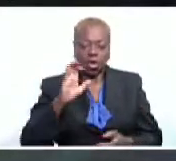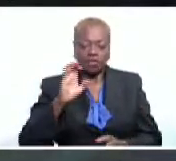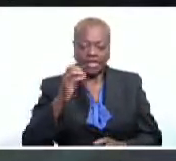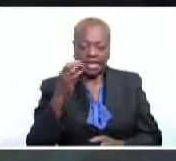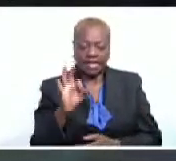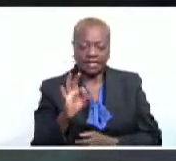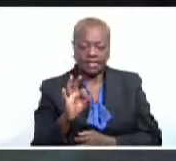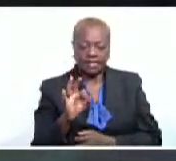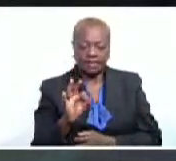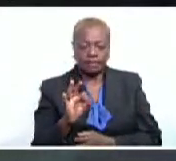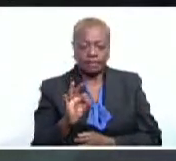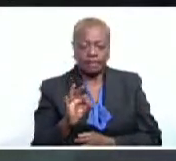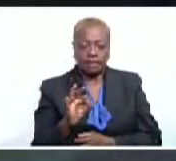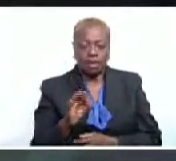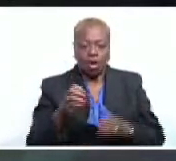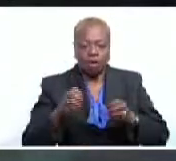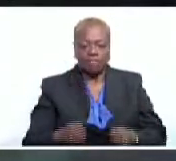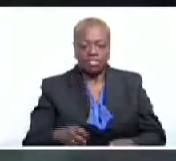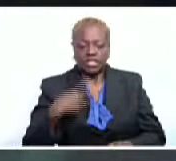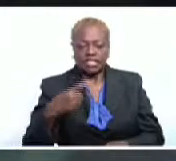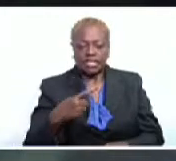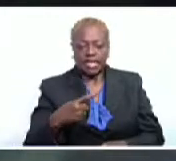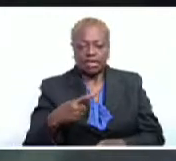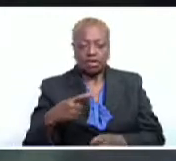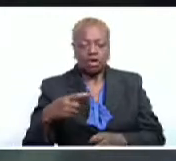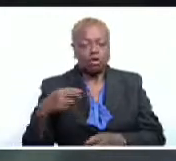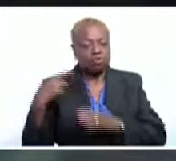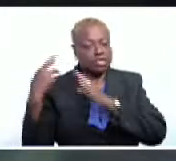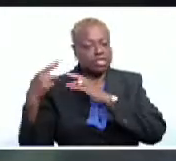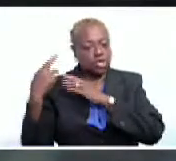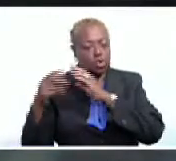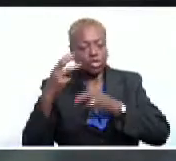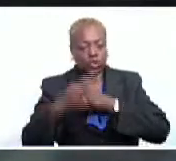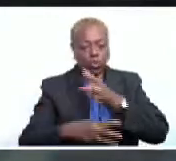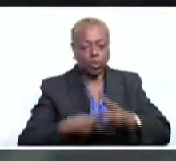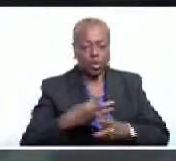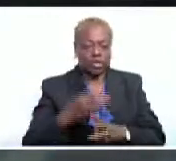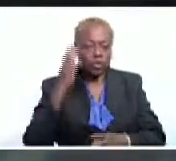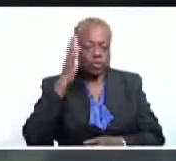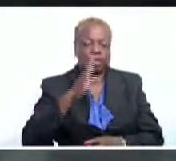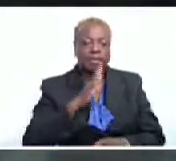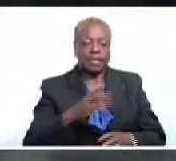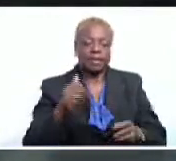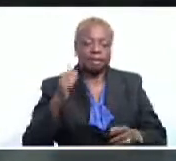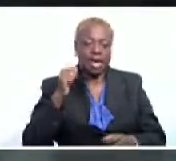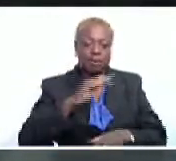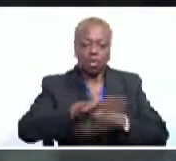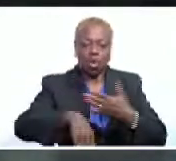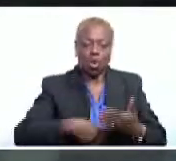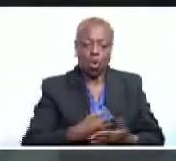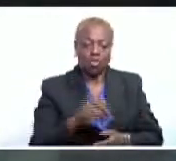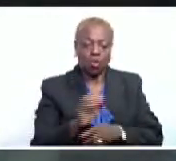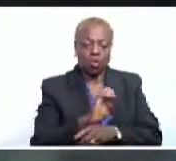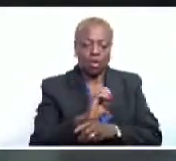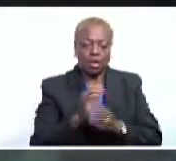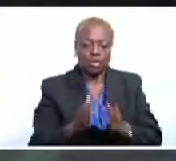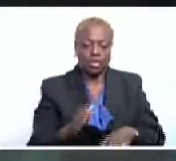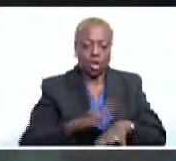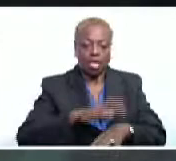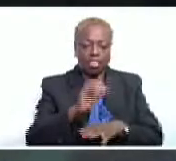COVID-19. However, officials say Resort Worlds will be back with most of its employees on the job. Betty Thompson Moss has more.